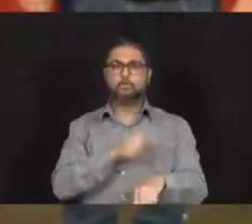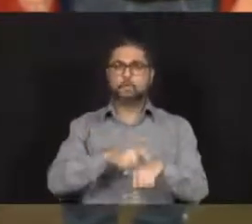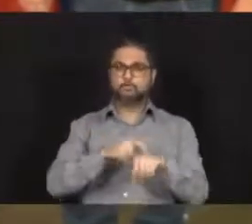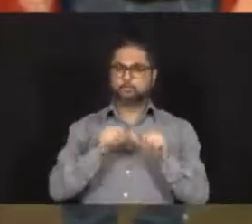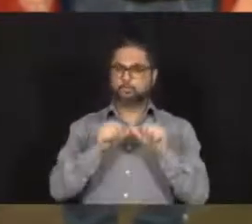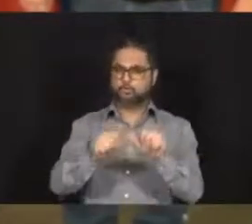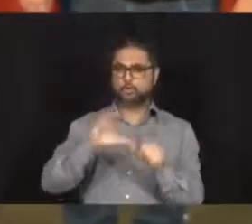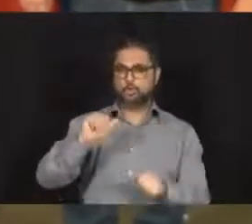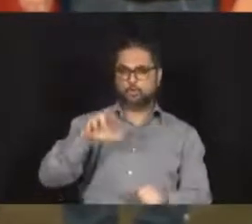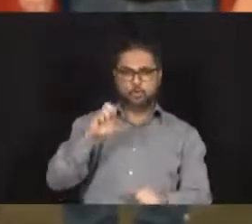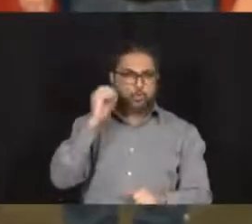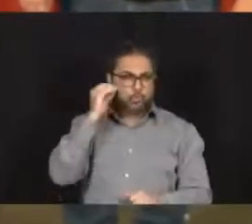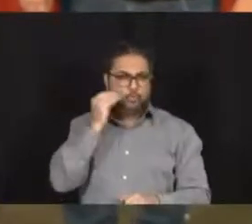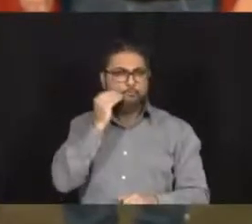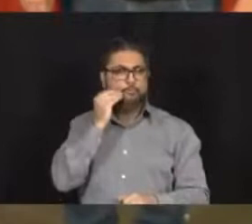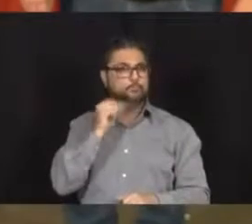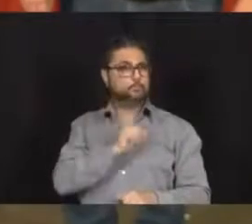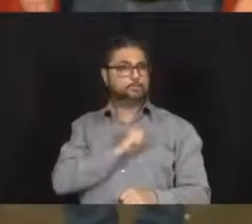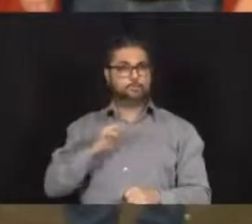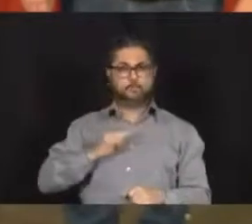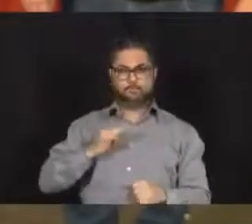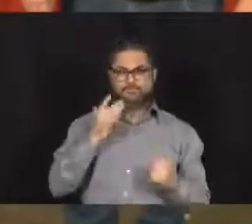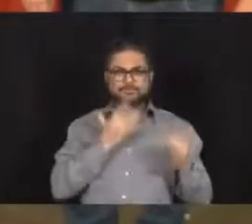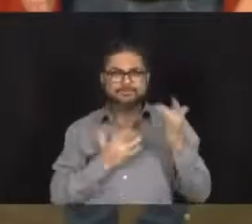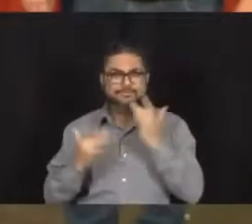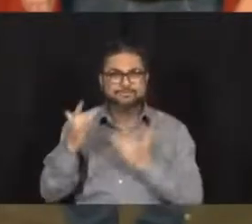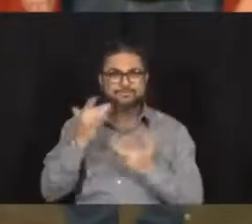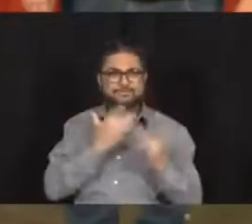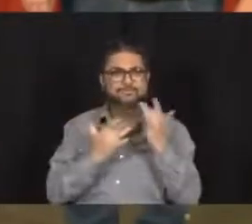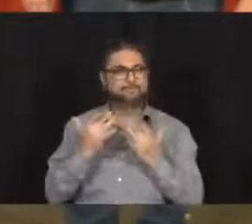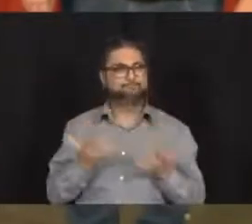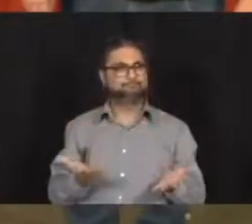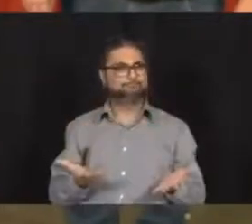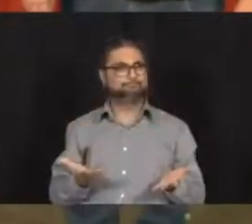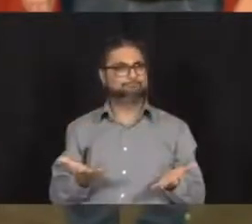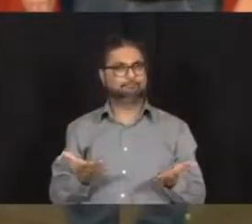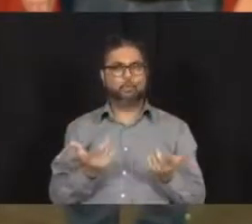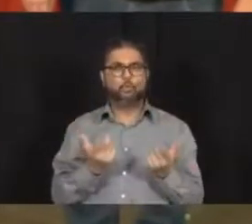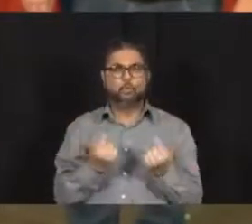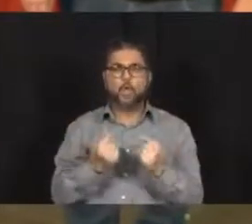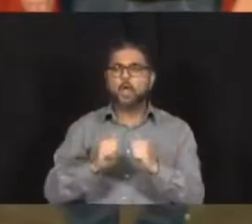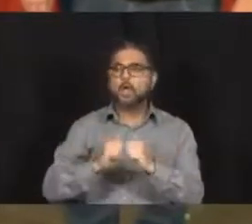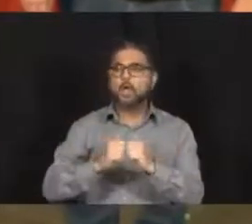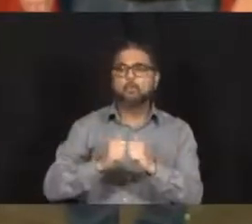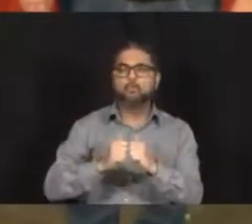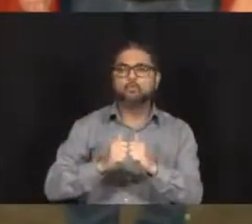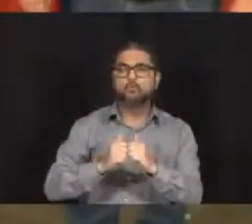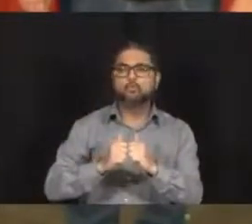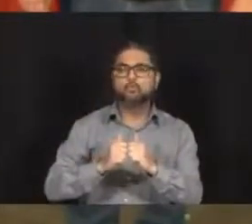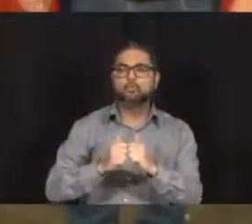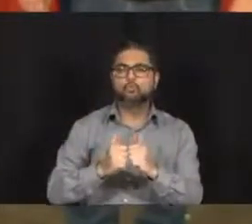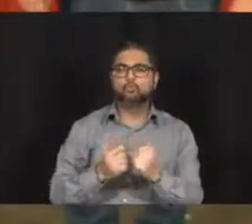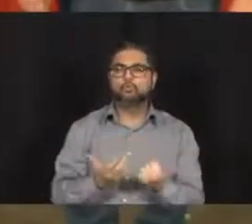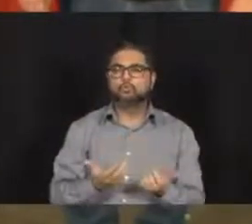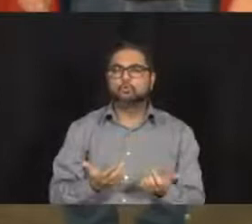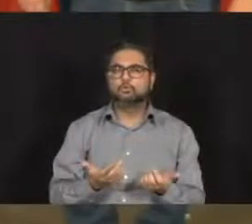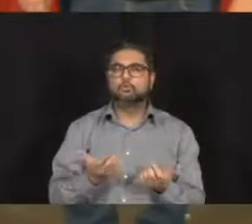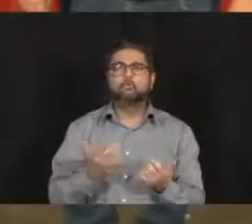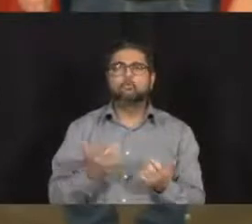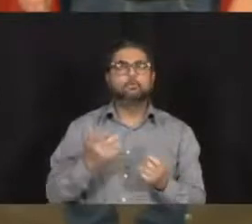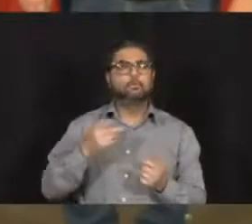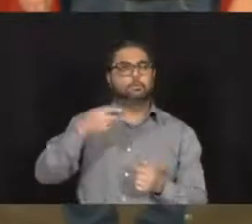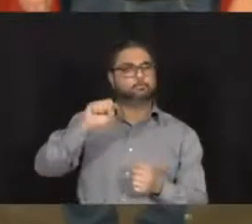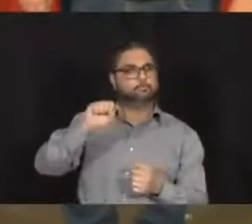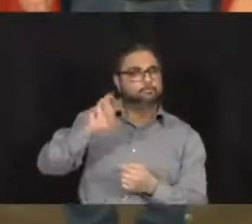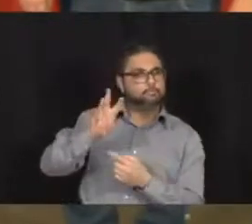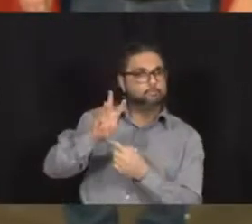staffing woes. So what are you guys going to do to incentivize to keep people like PSWs coming into